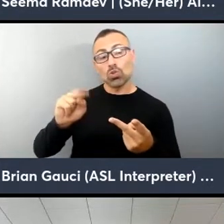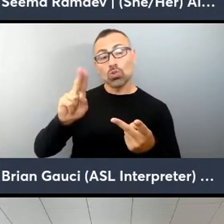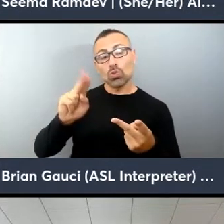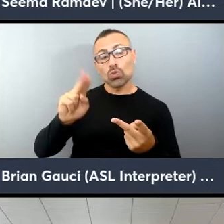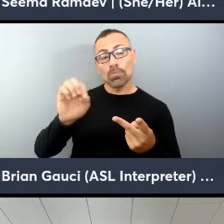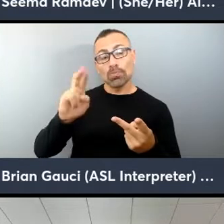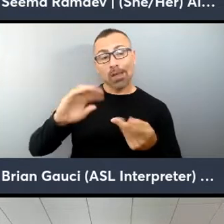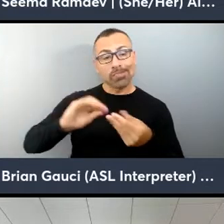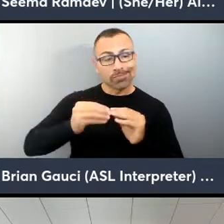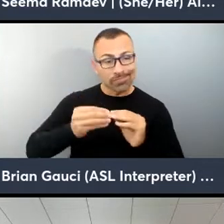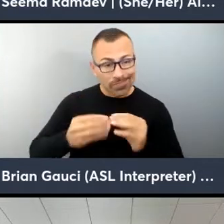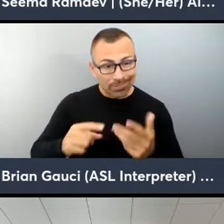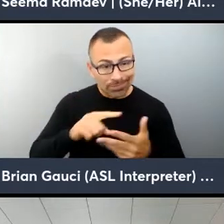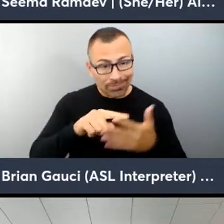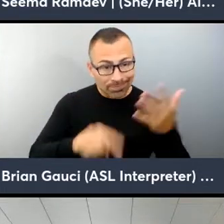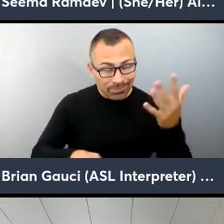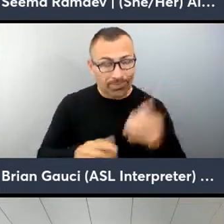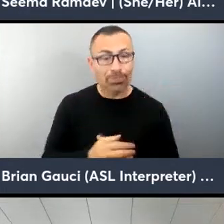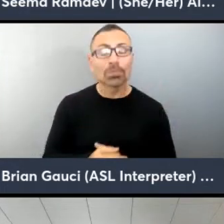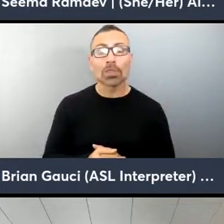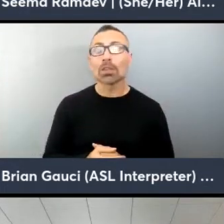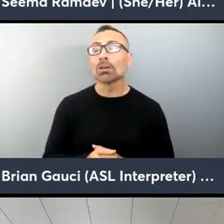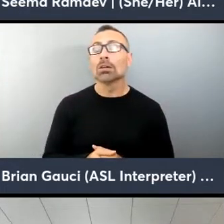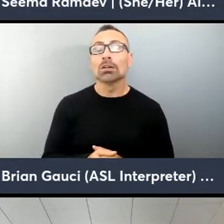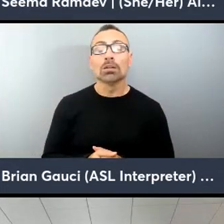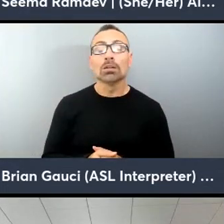Okay, so we've loaded our data,